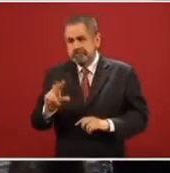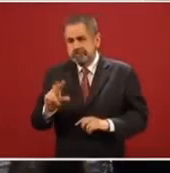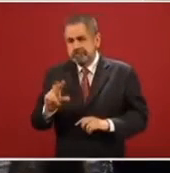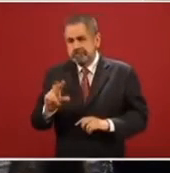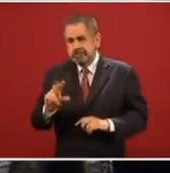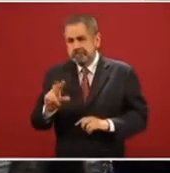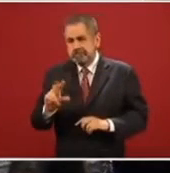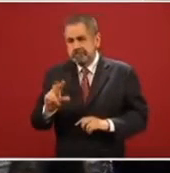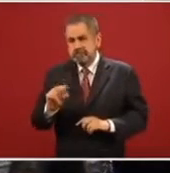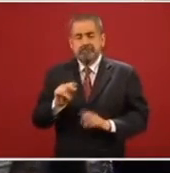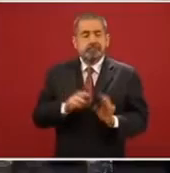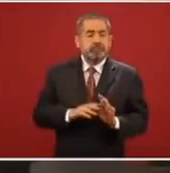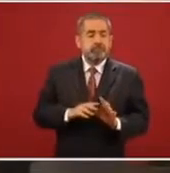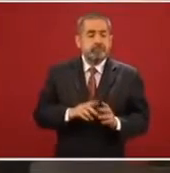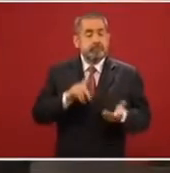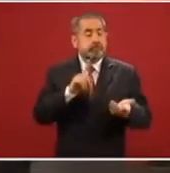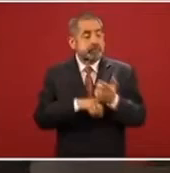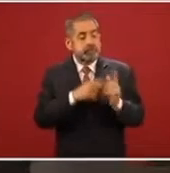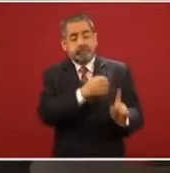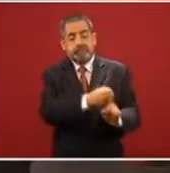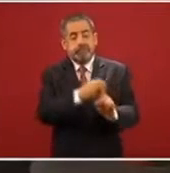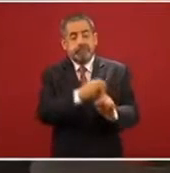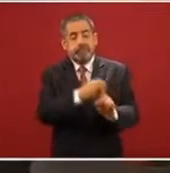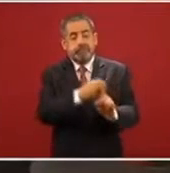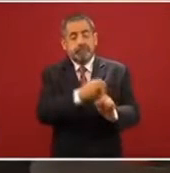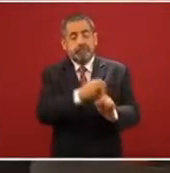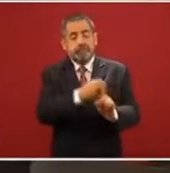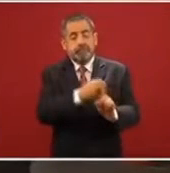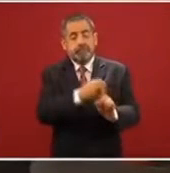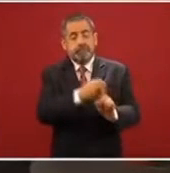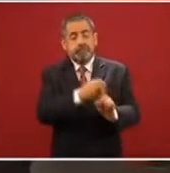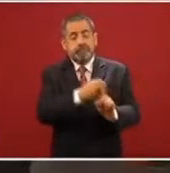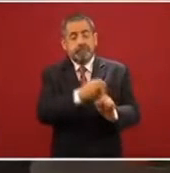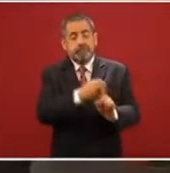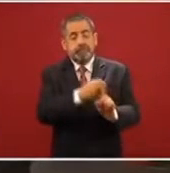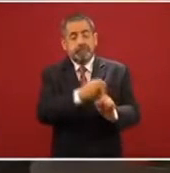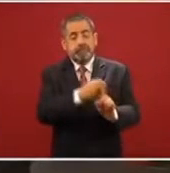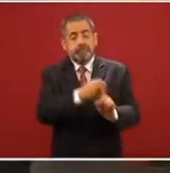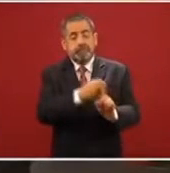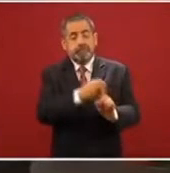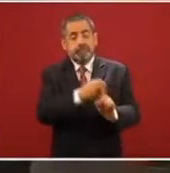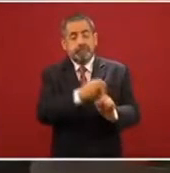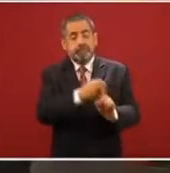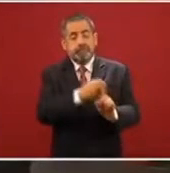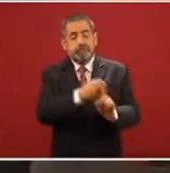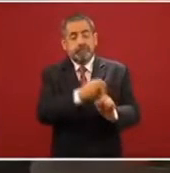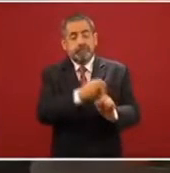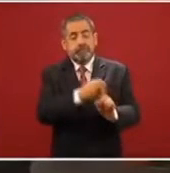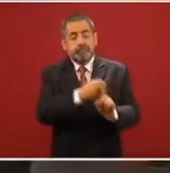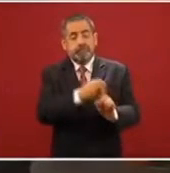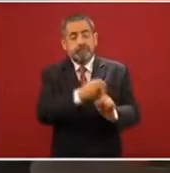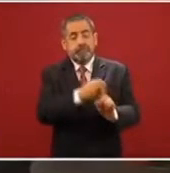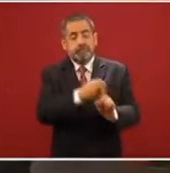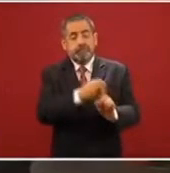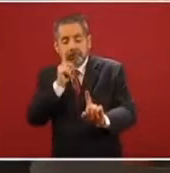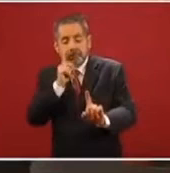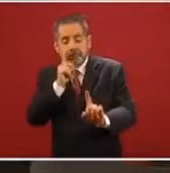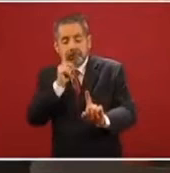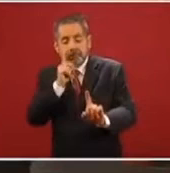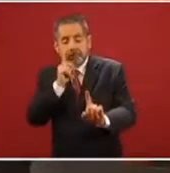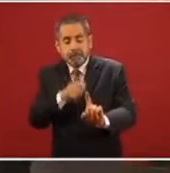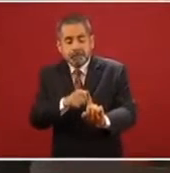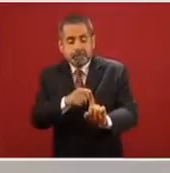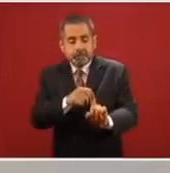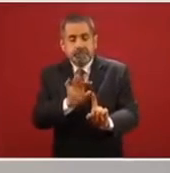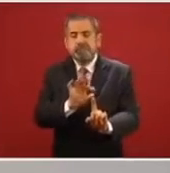suspicious. Quien es sospechoso y se le hace la prueba, Those are who are suspicious, and we do a test.